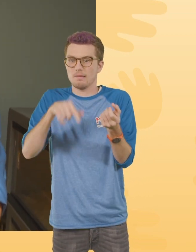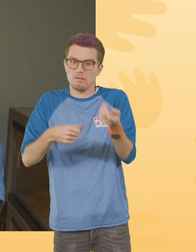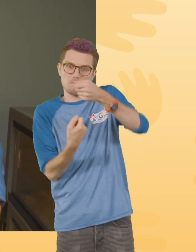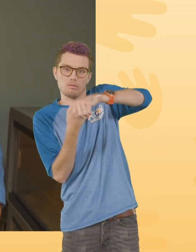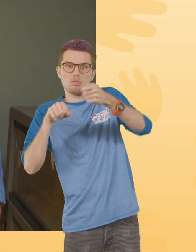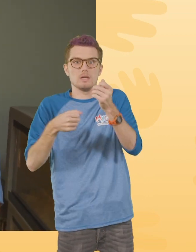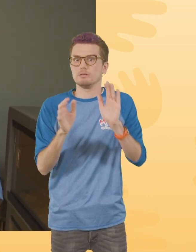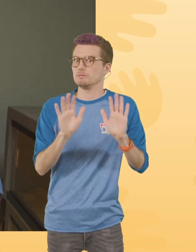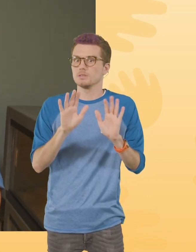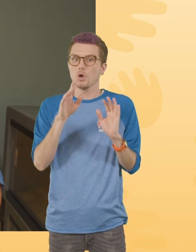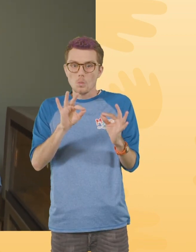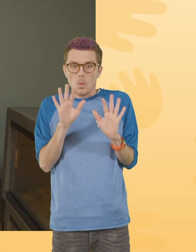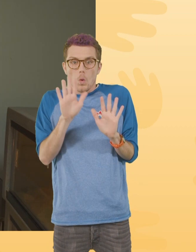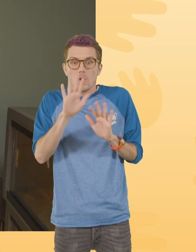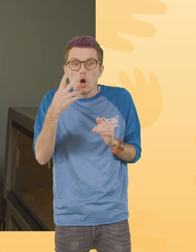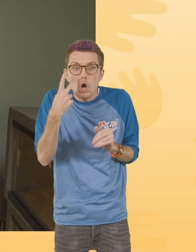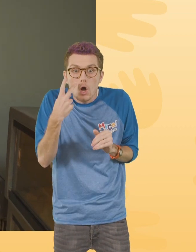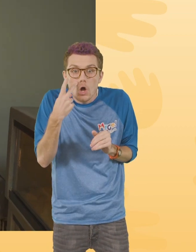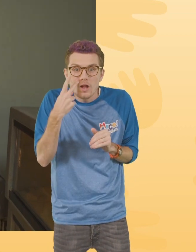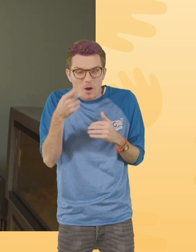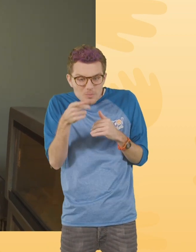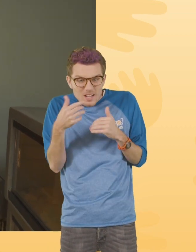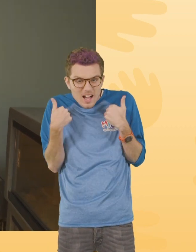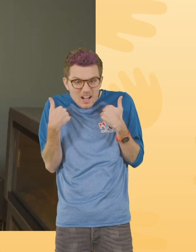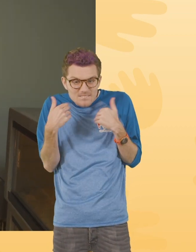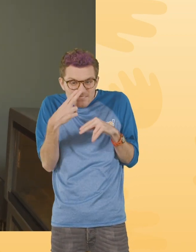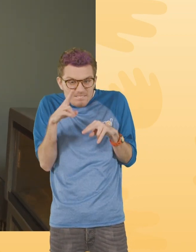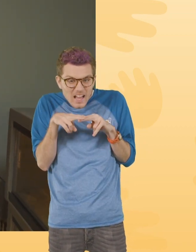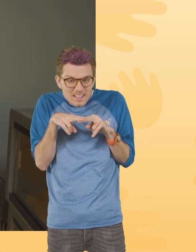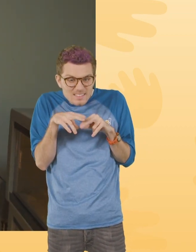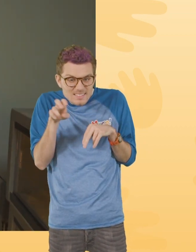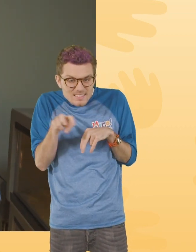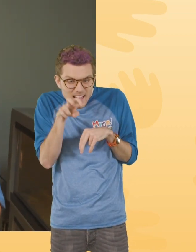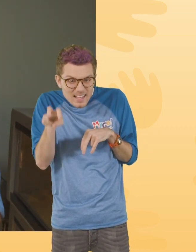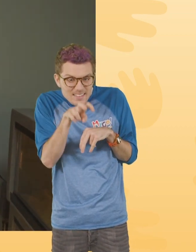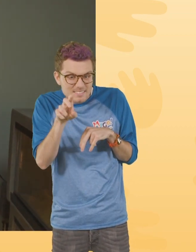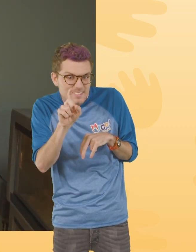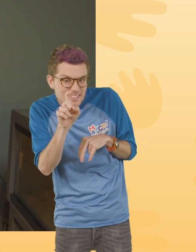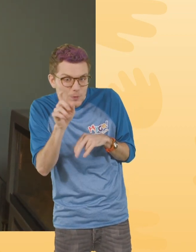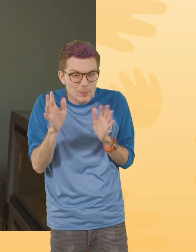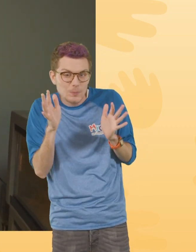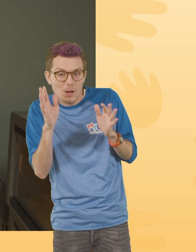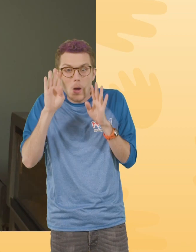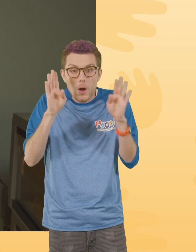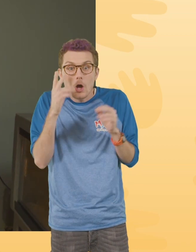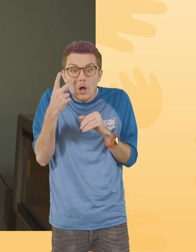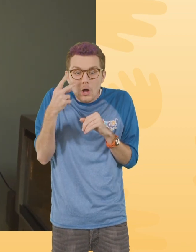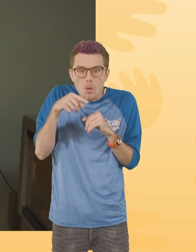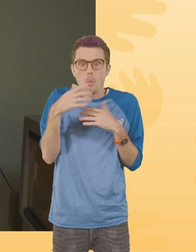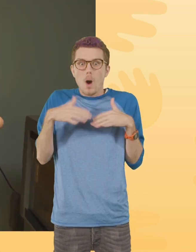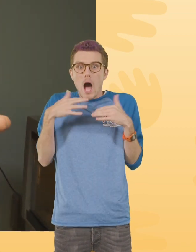like this. Okay, whoa! Look, are you having fun, snake? Whee!